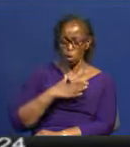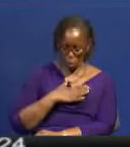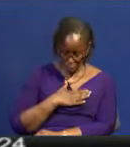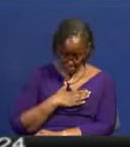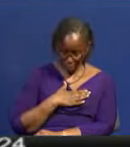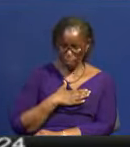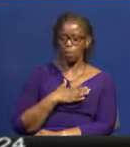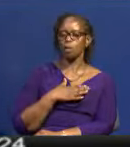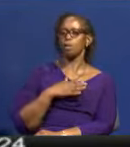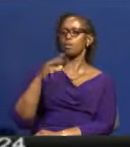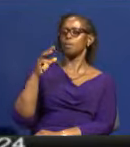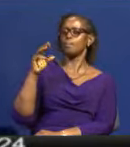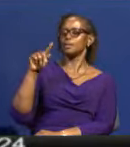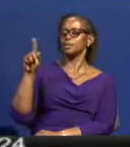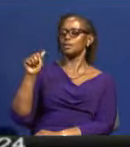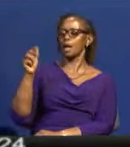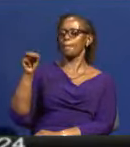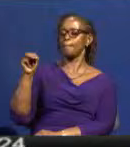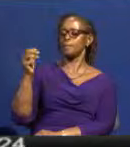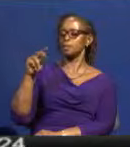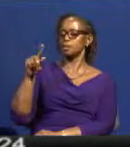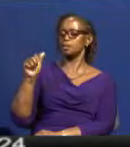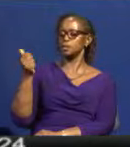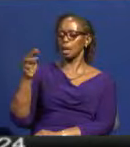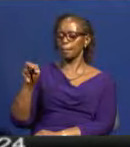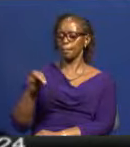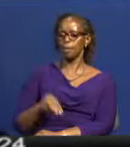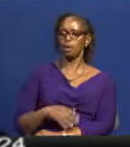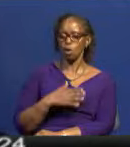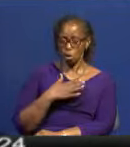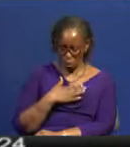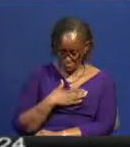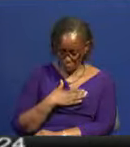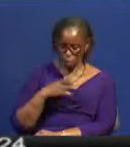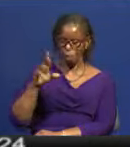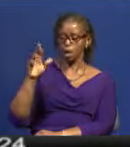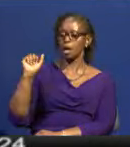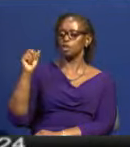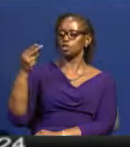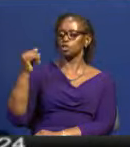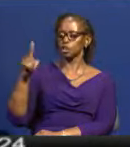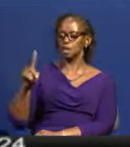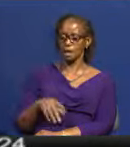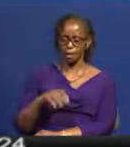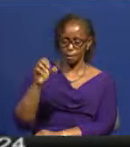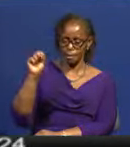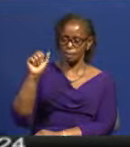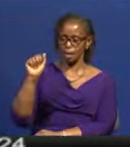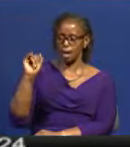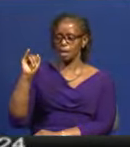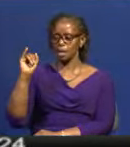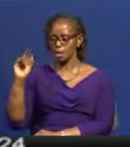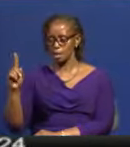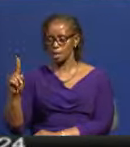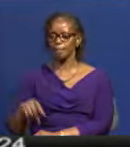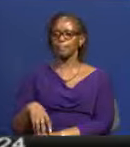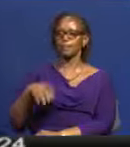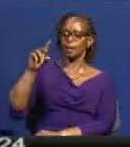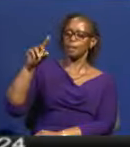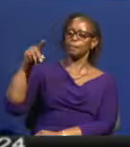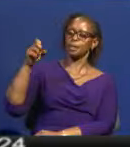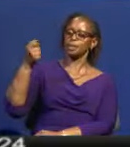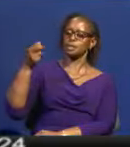Mohamed, Zamzam Mohamed, Rashid Benzimba, Said Buya, Peter